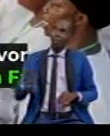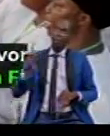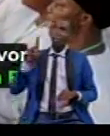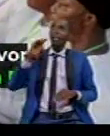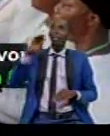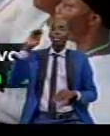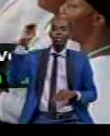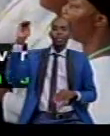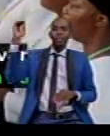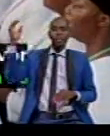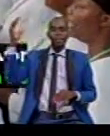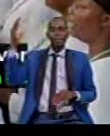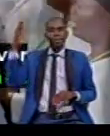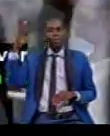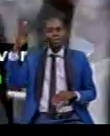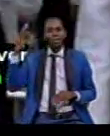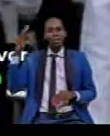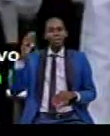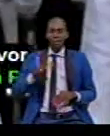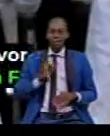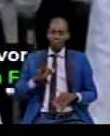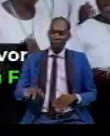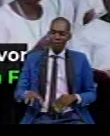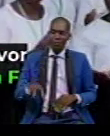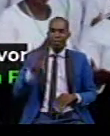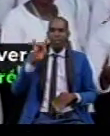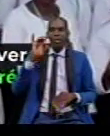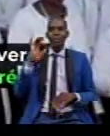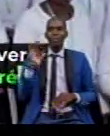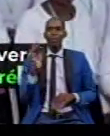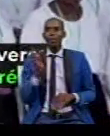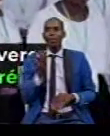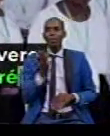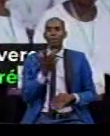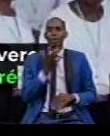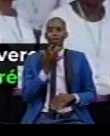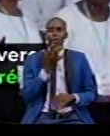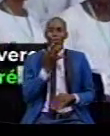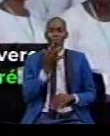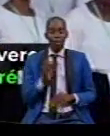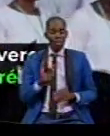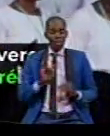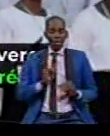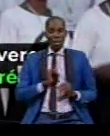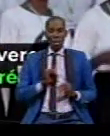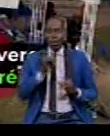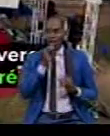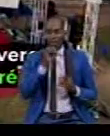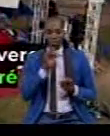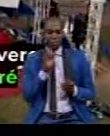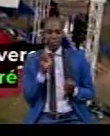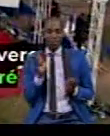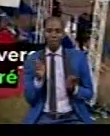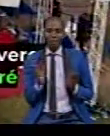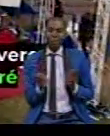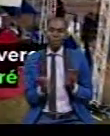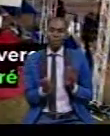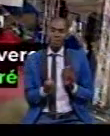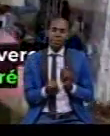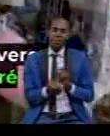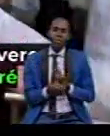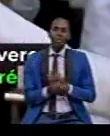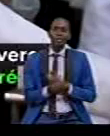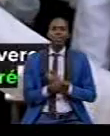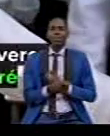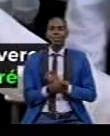on standing. Keep on standing. We're going to have a session of counseling now. Our counselors are there with you.